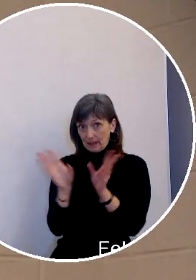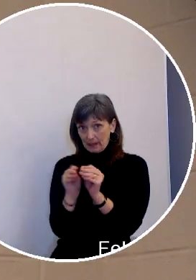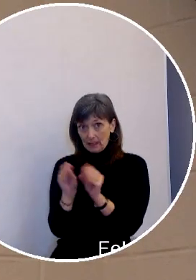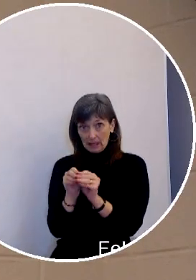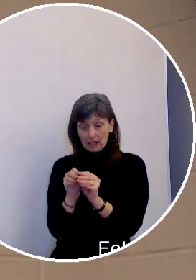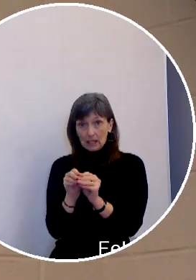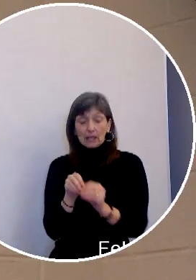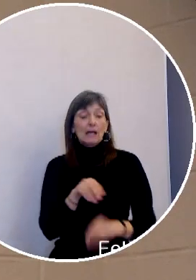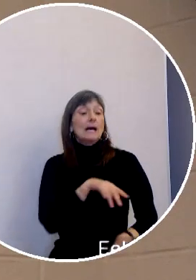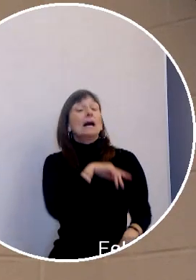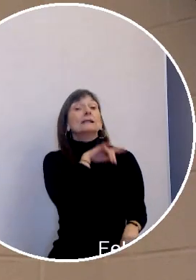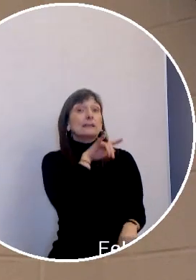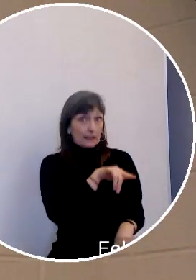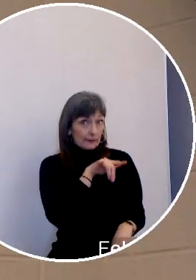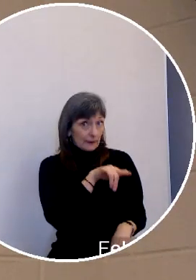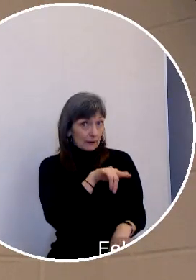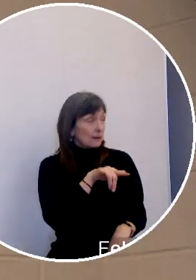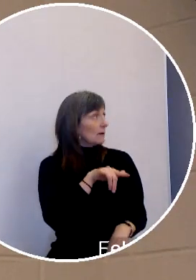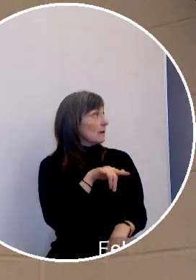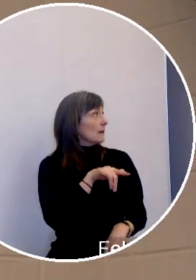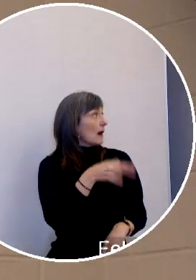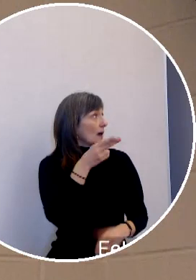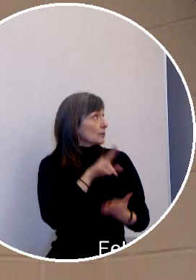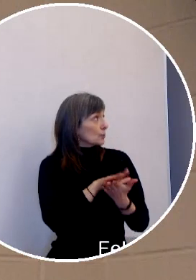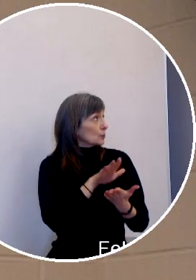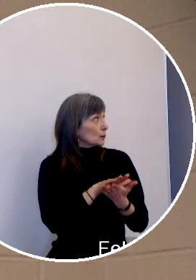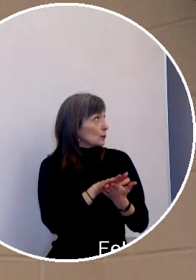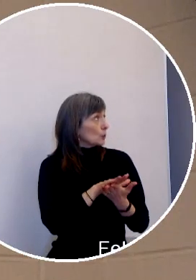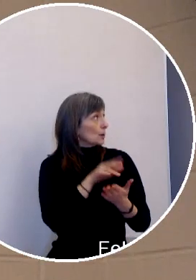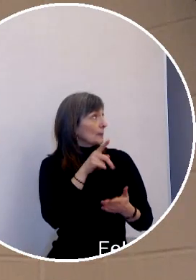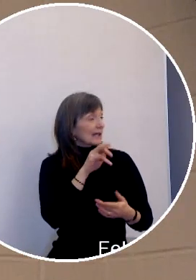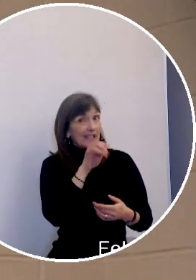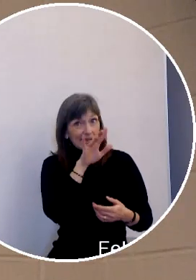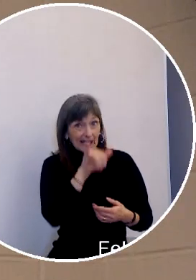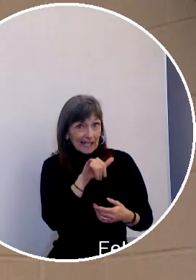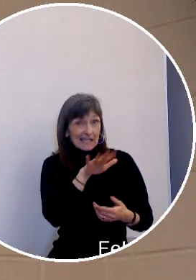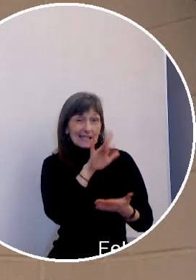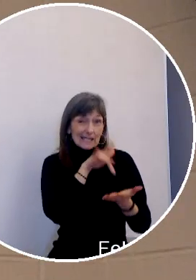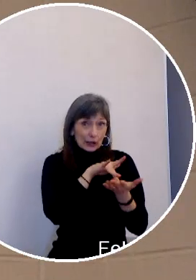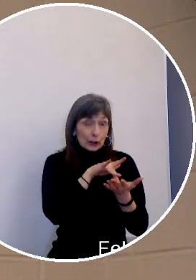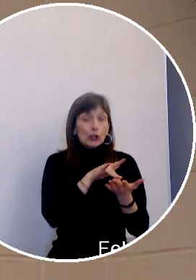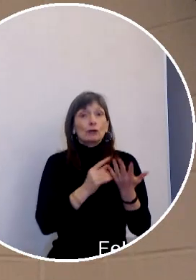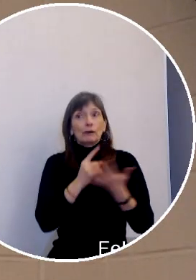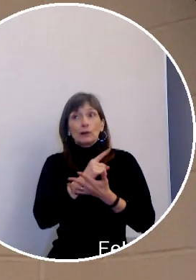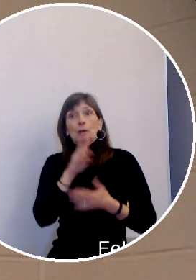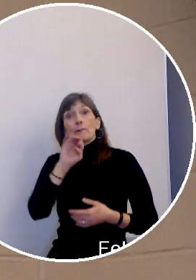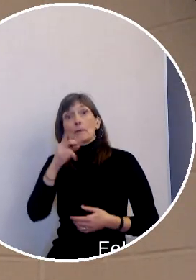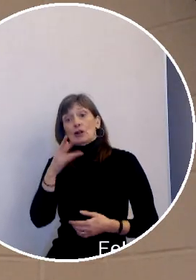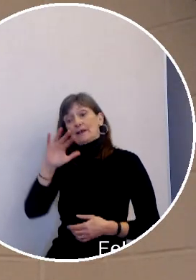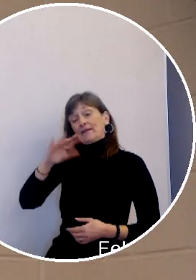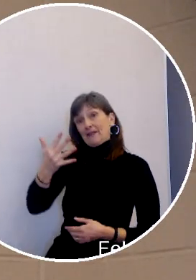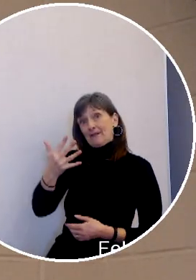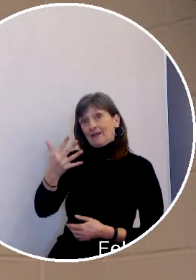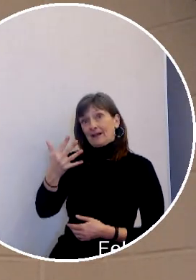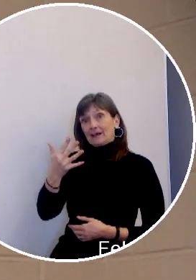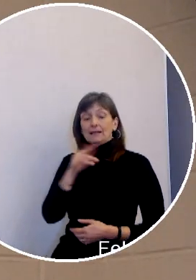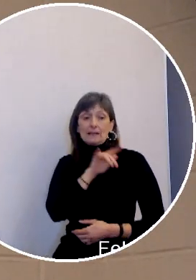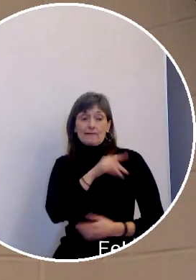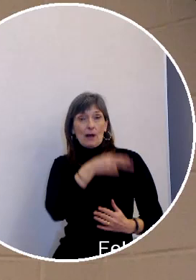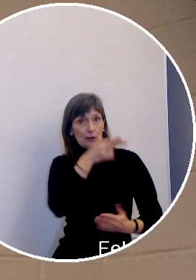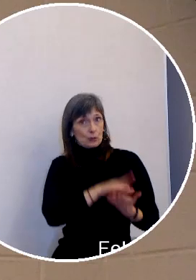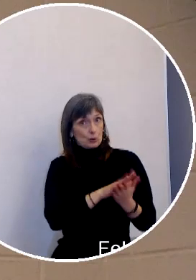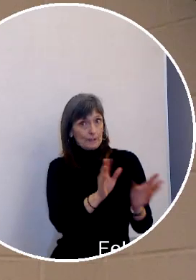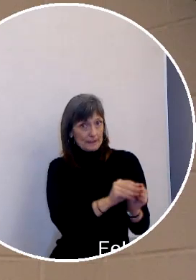Island. The Stephenville High School and Piccadilly Central High School System Review, Thursday, March 5th at Stephenville High